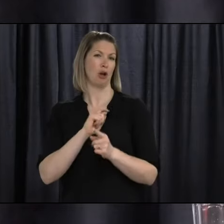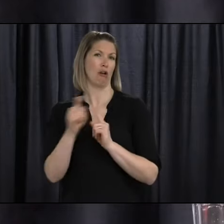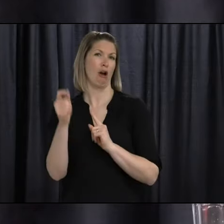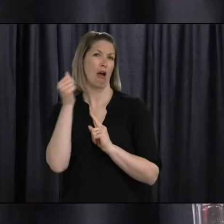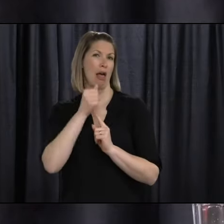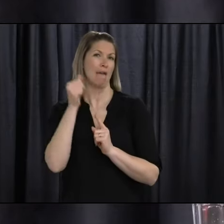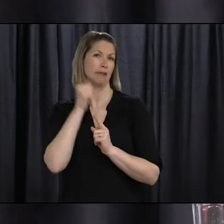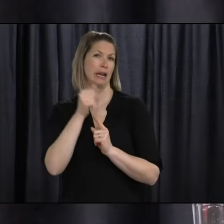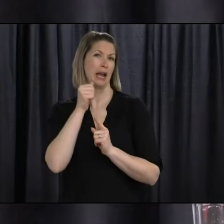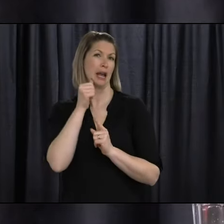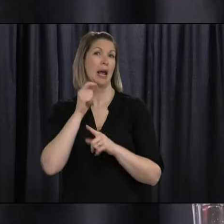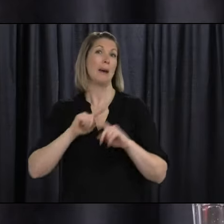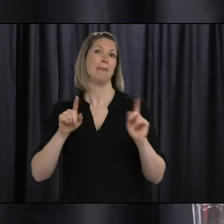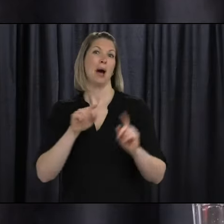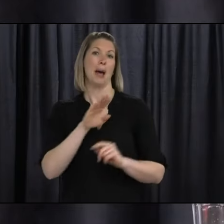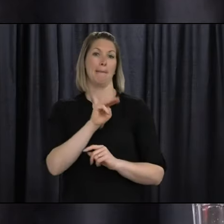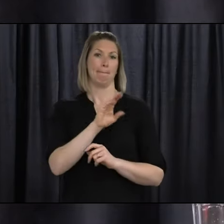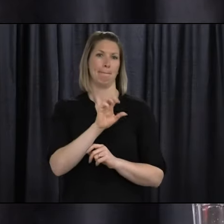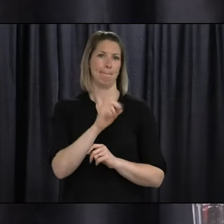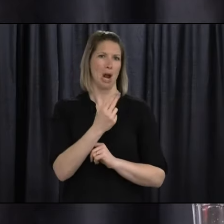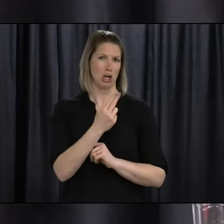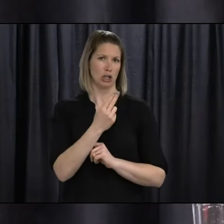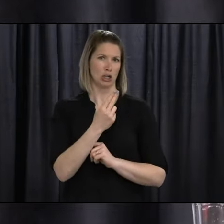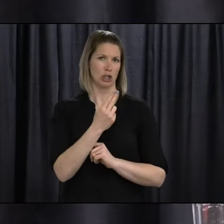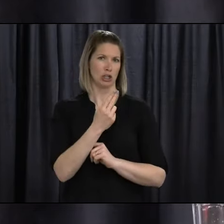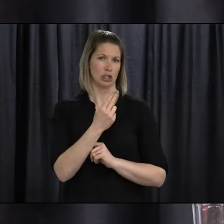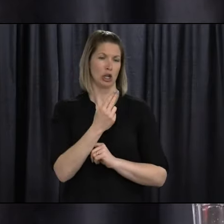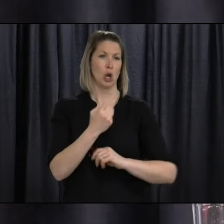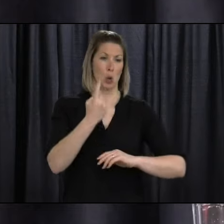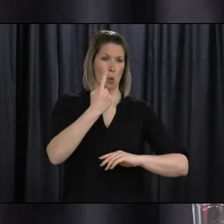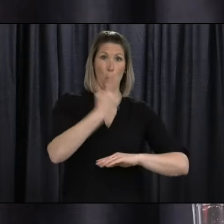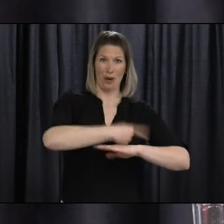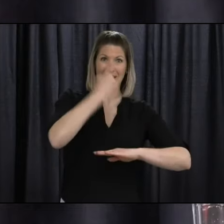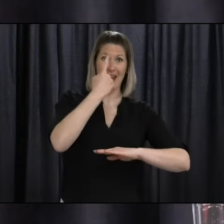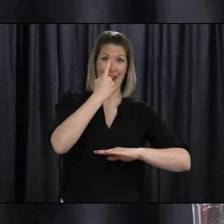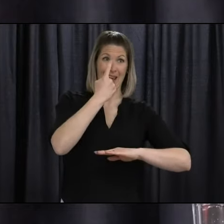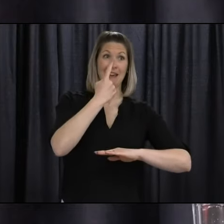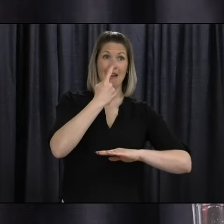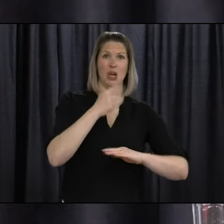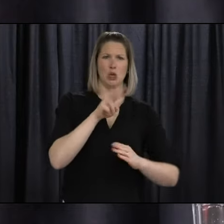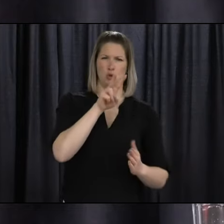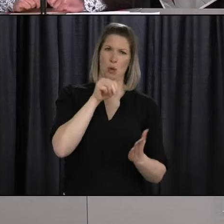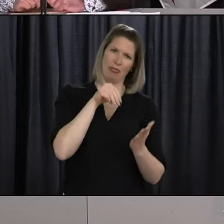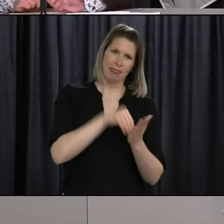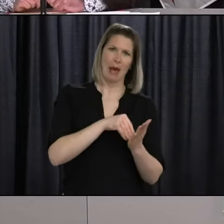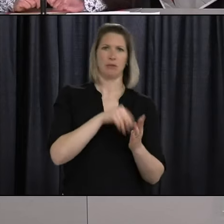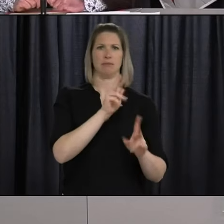the peak in March it was well over 2,000 in one 24-hour period.